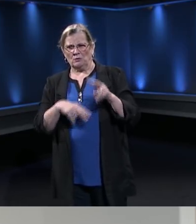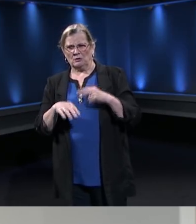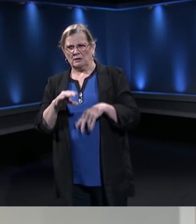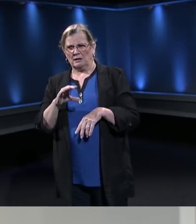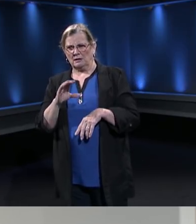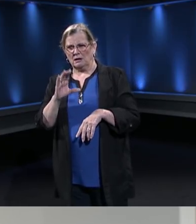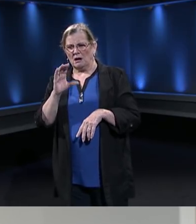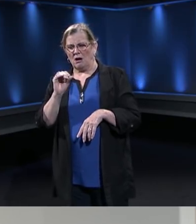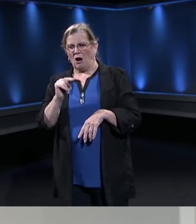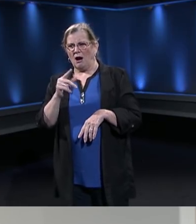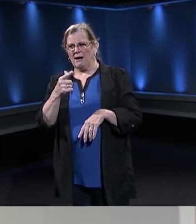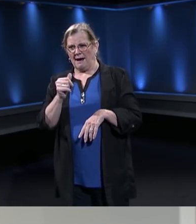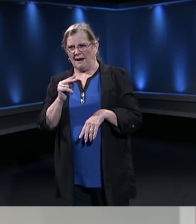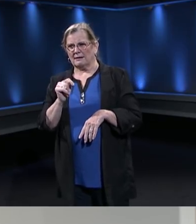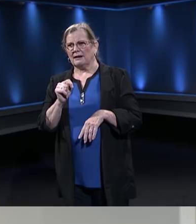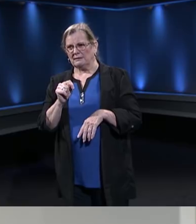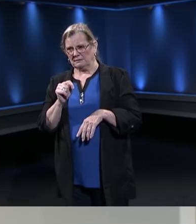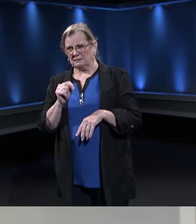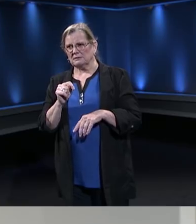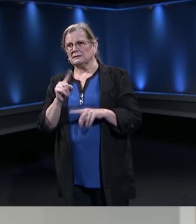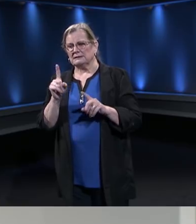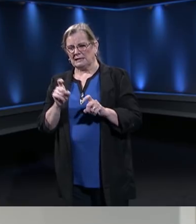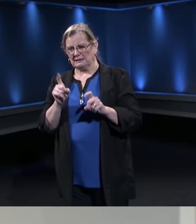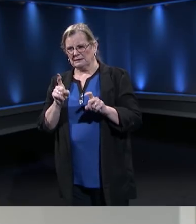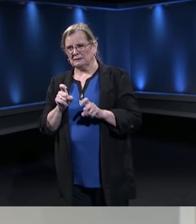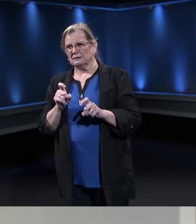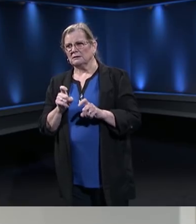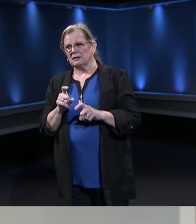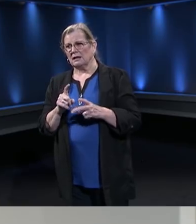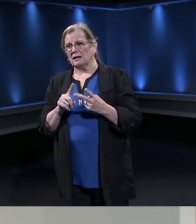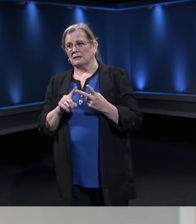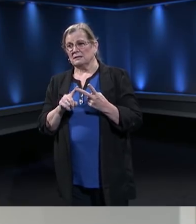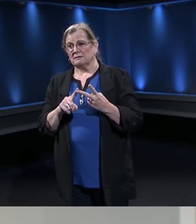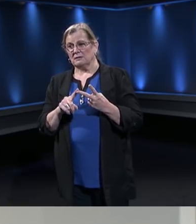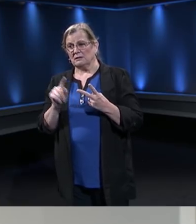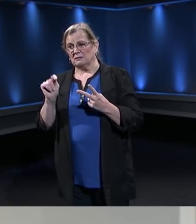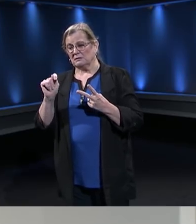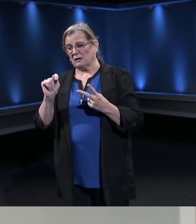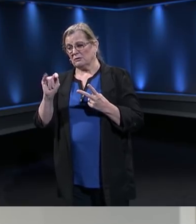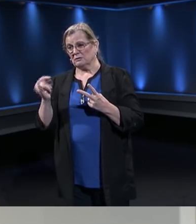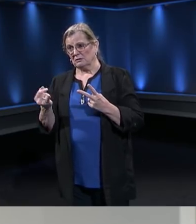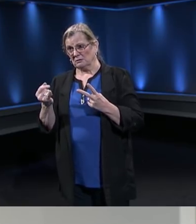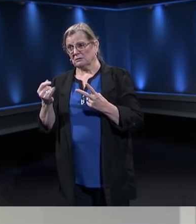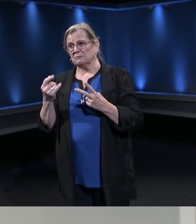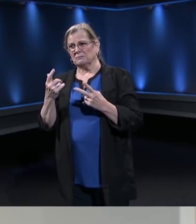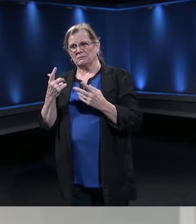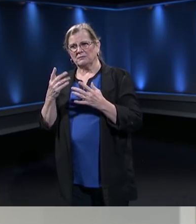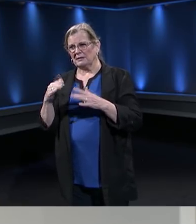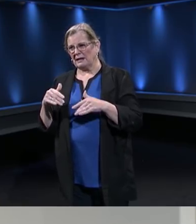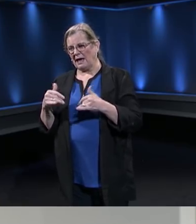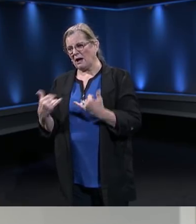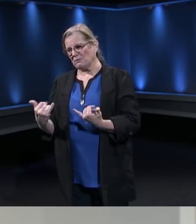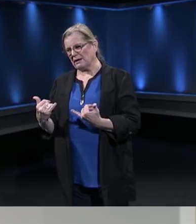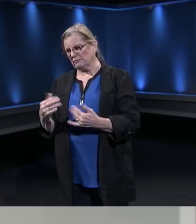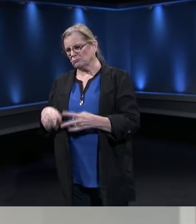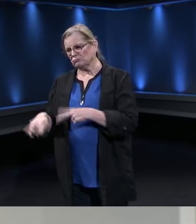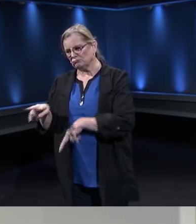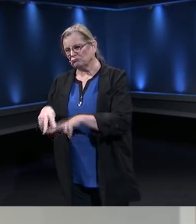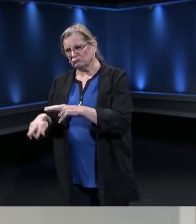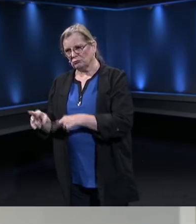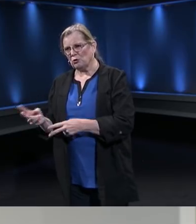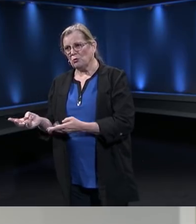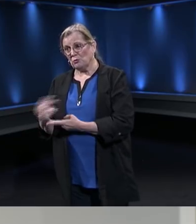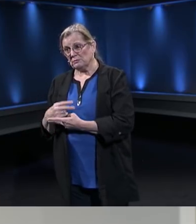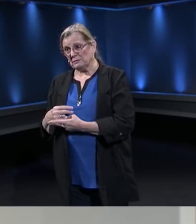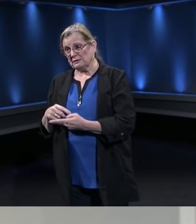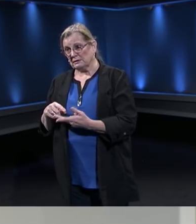TJ admissions test, and we'll have additional information about that very soon. I do want to share with you about SAT test. We're